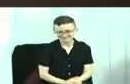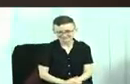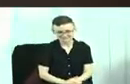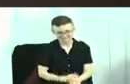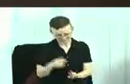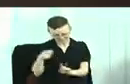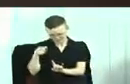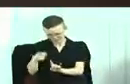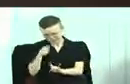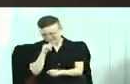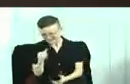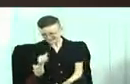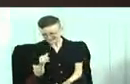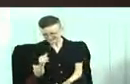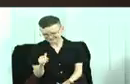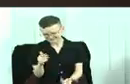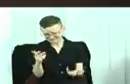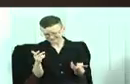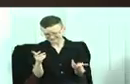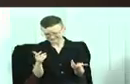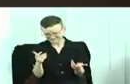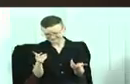It's not what do we make of the story.